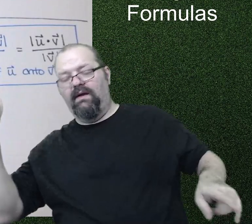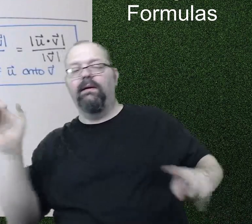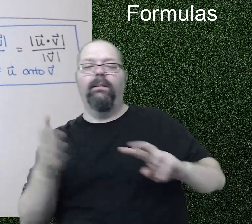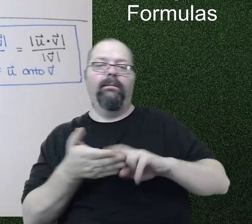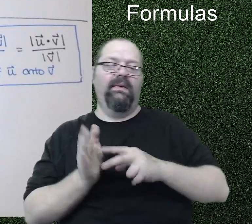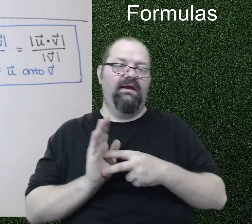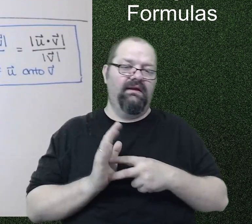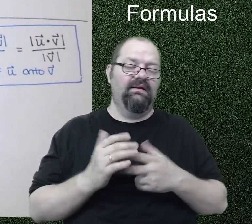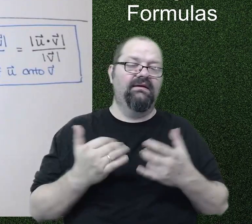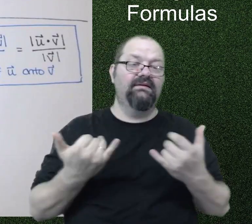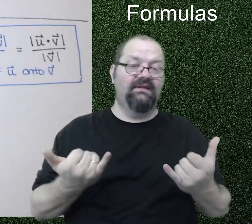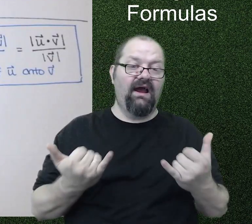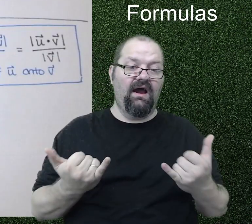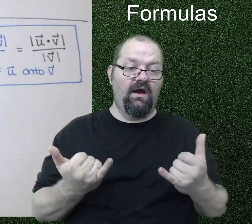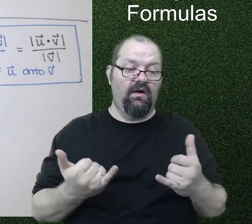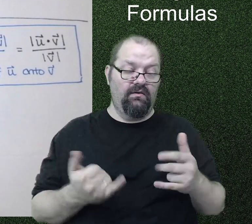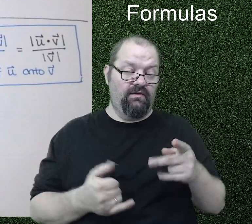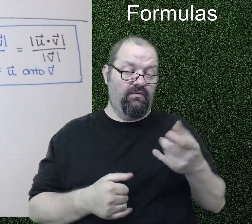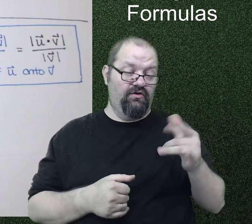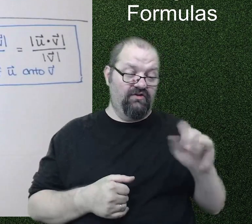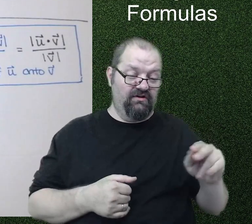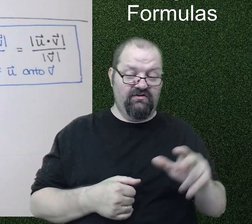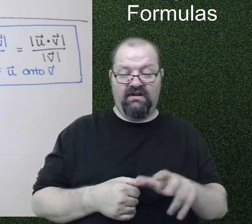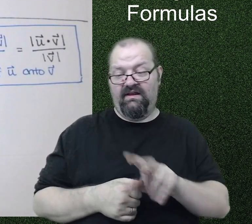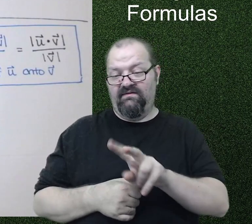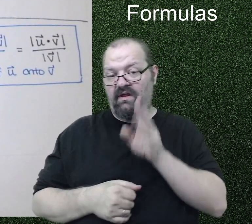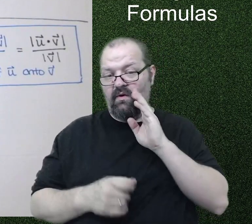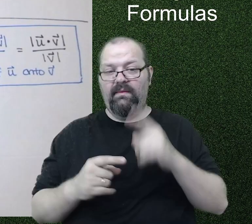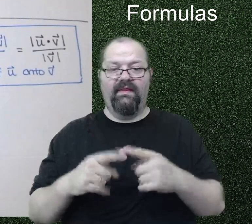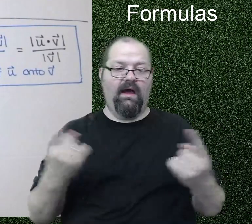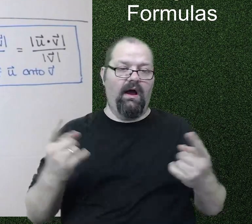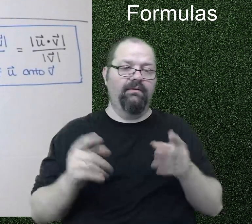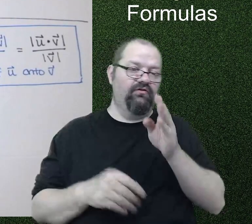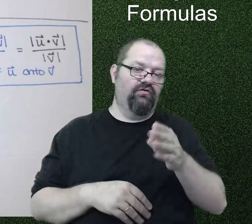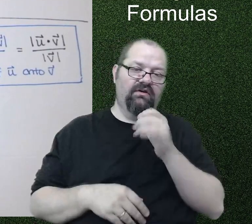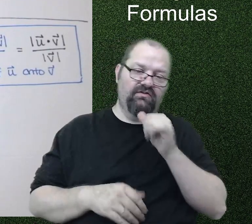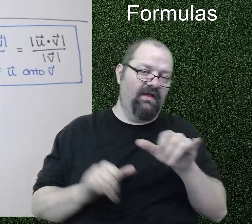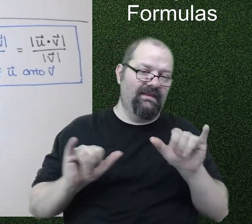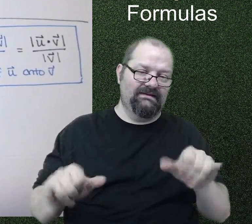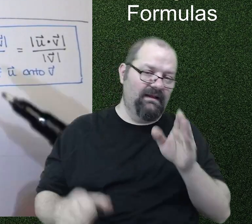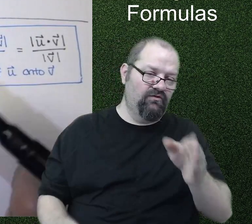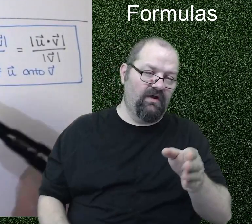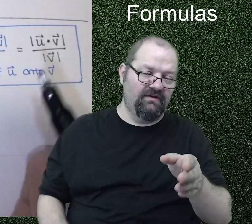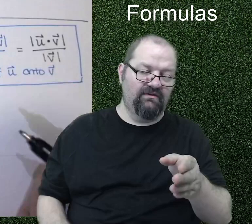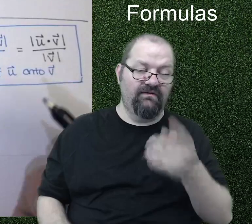Then the projection and v are going to be in opposite directions rather than in the same direction.